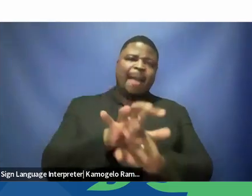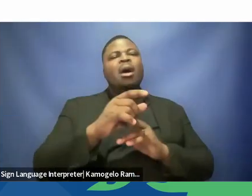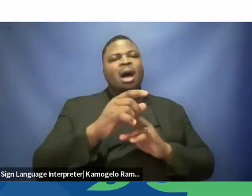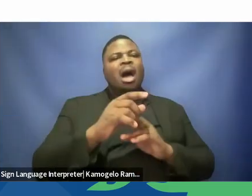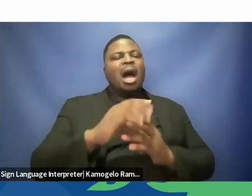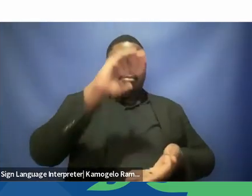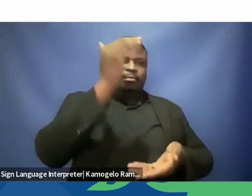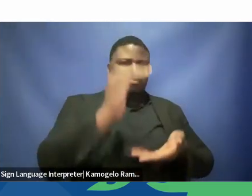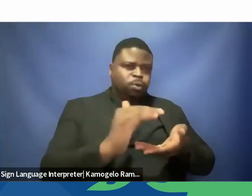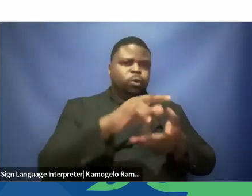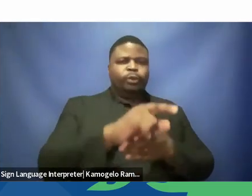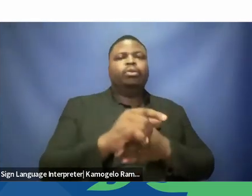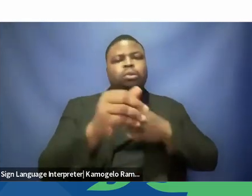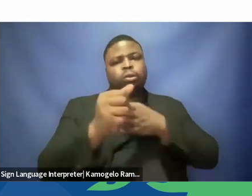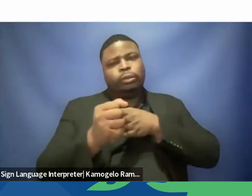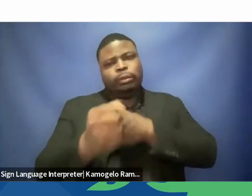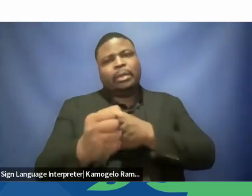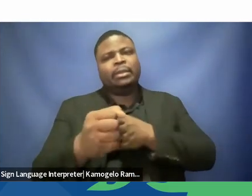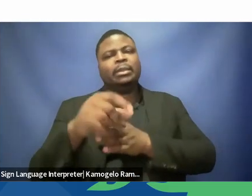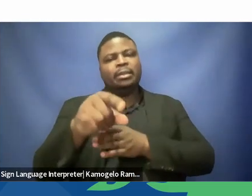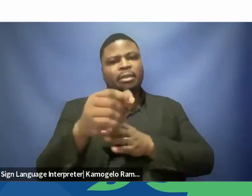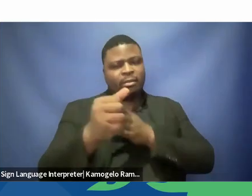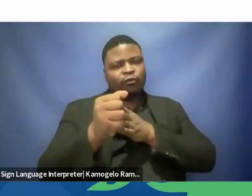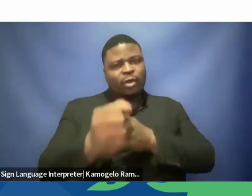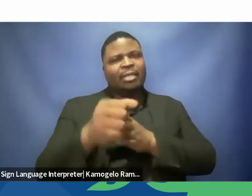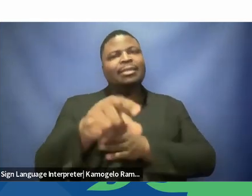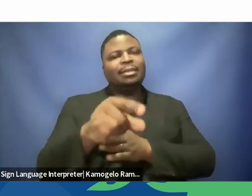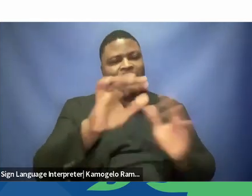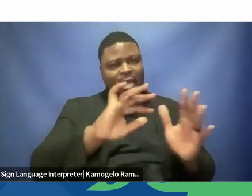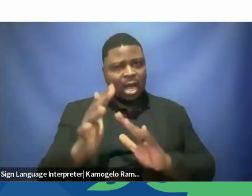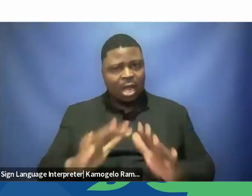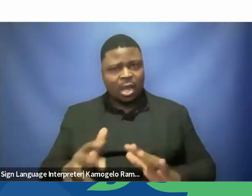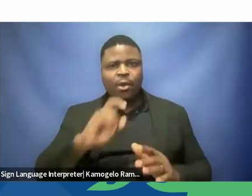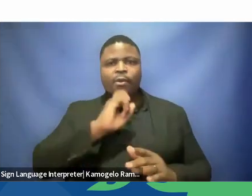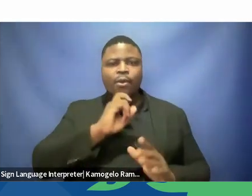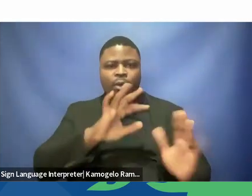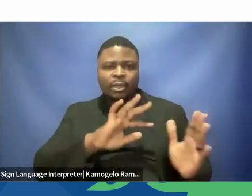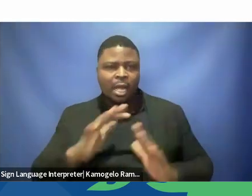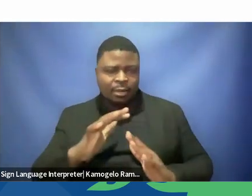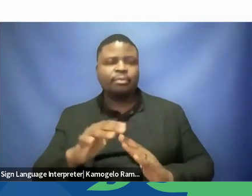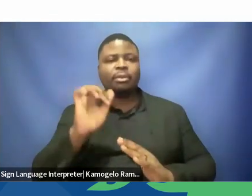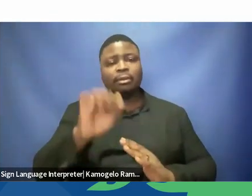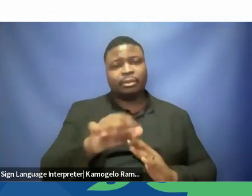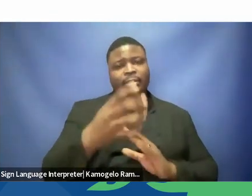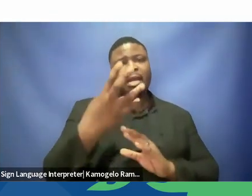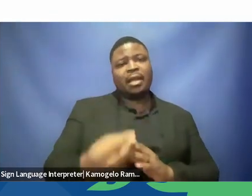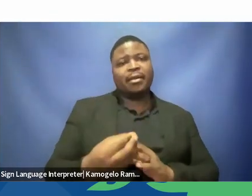all framework that we use to create and finalize the harm reduction guidelines for us in South Africa.